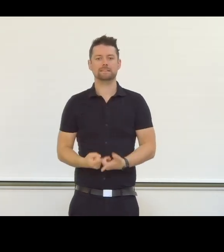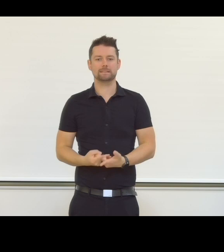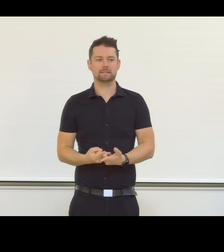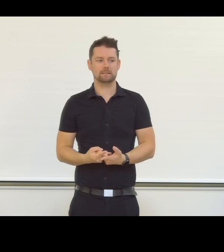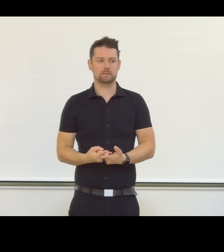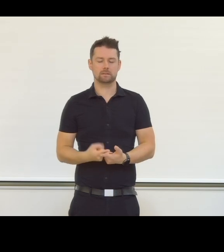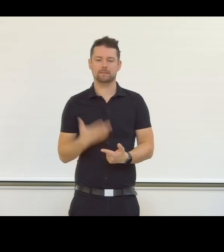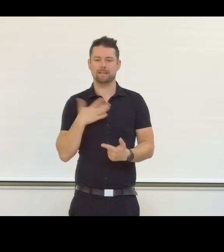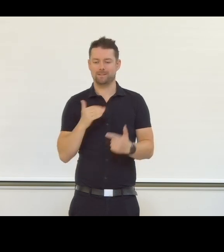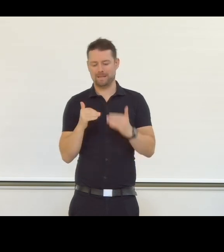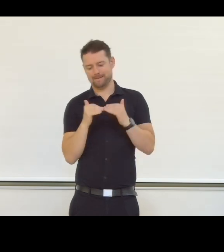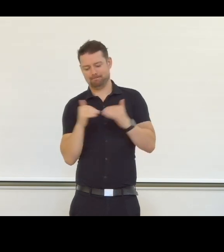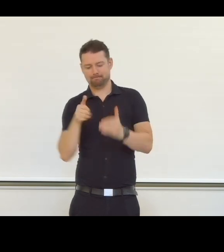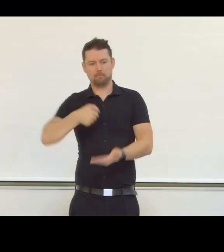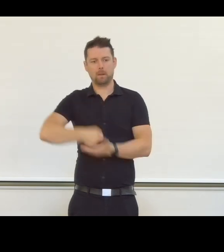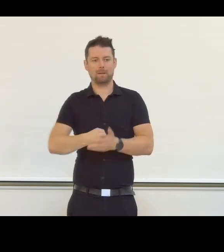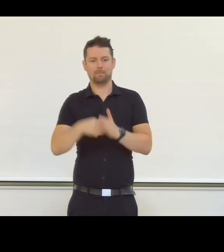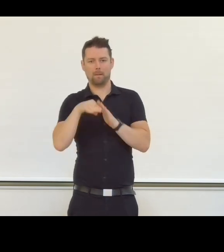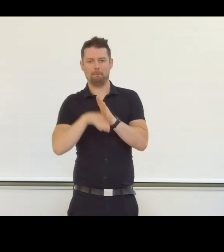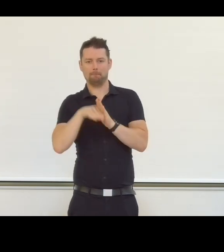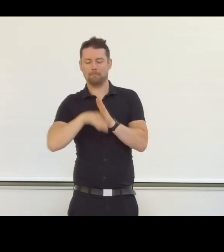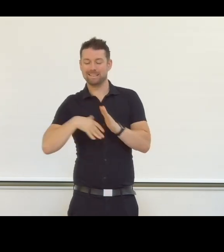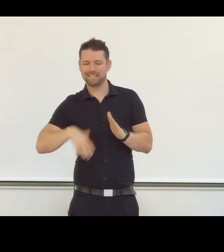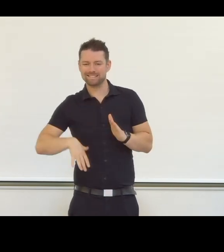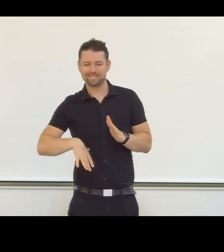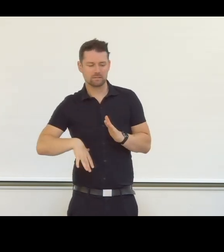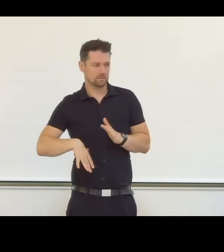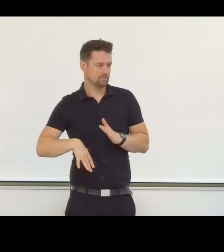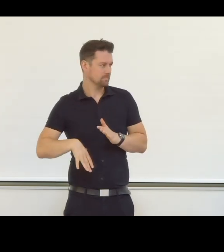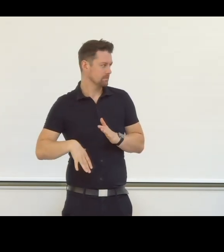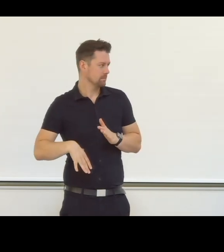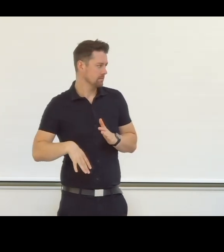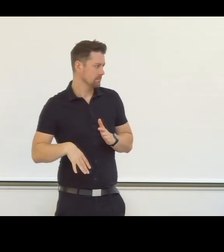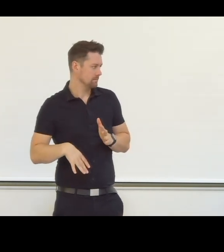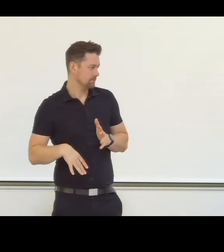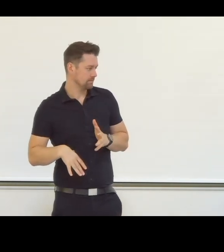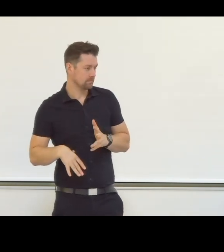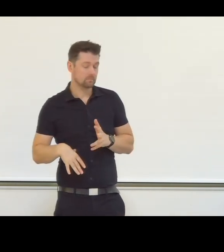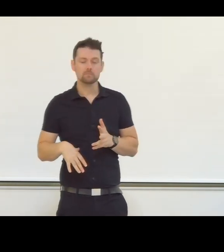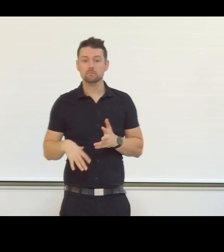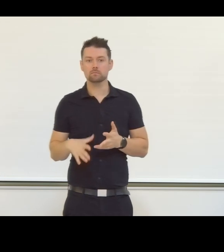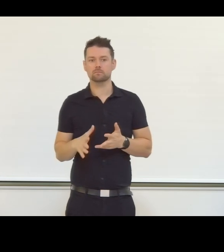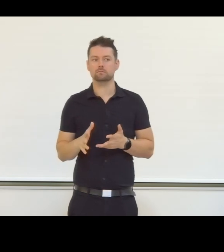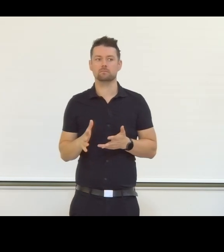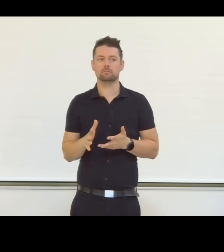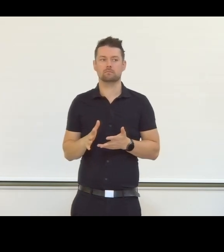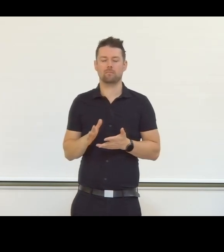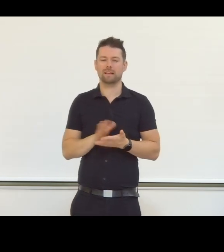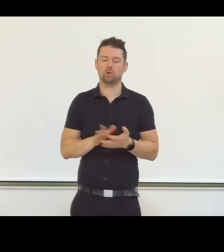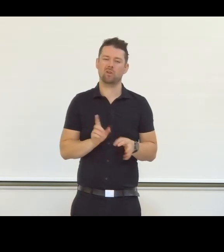minimum requirements of what you need. It's not. I mean, it's related to quality assurance. It's not